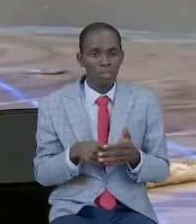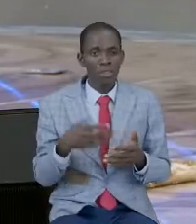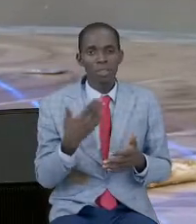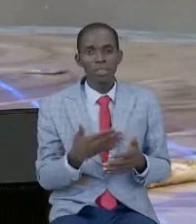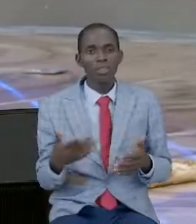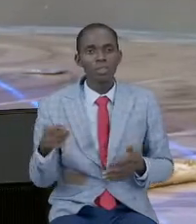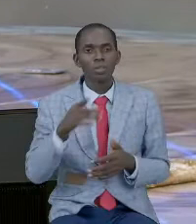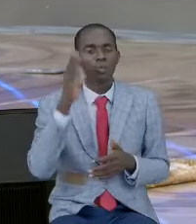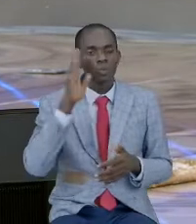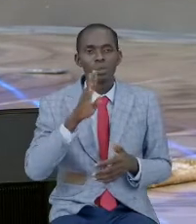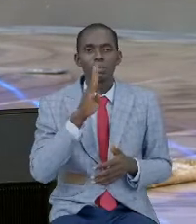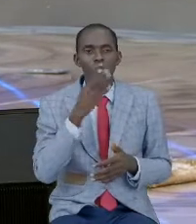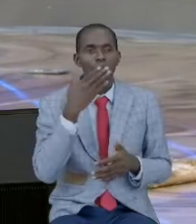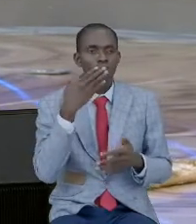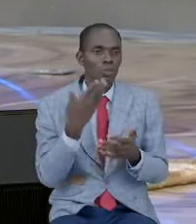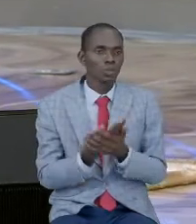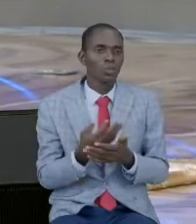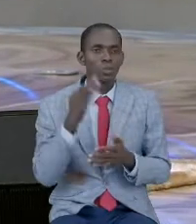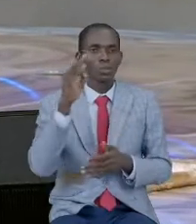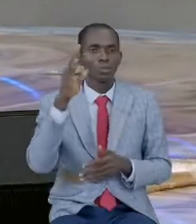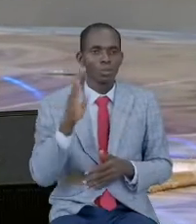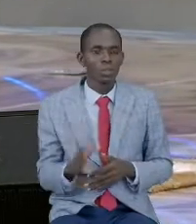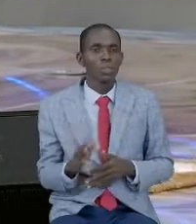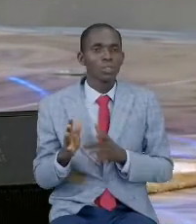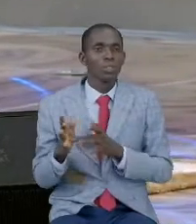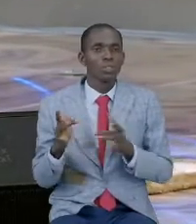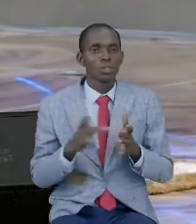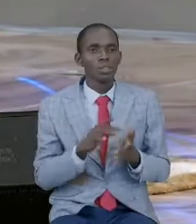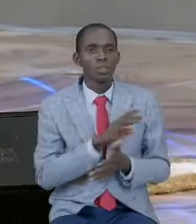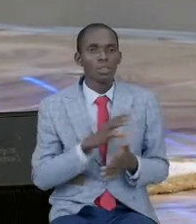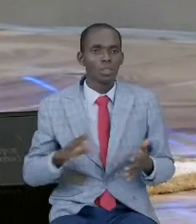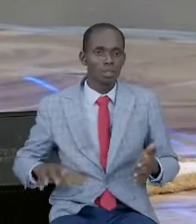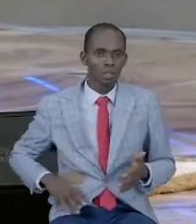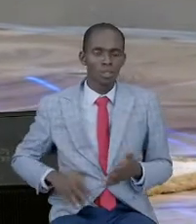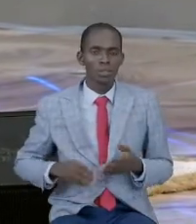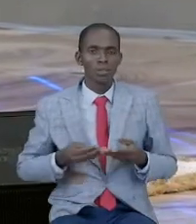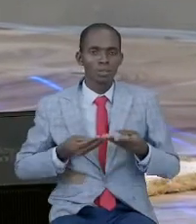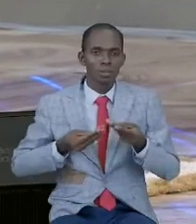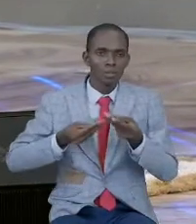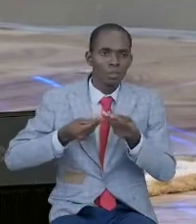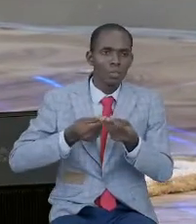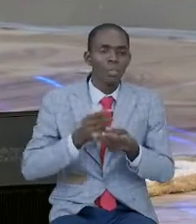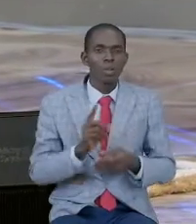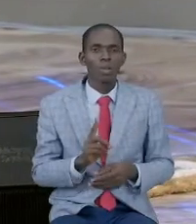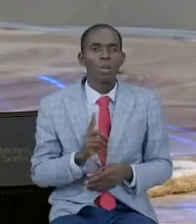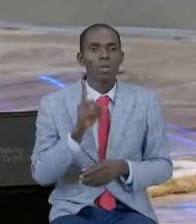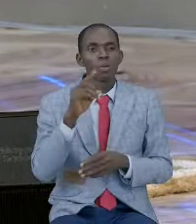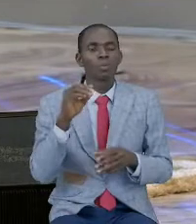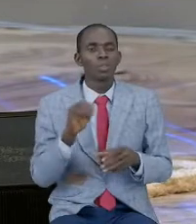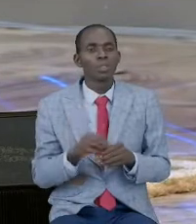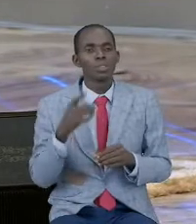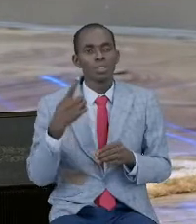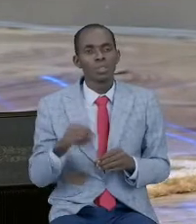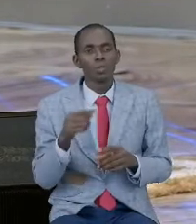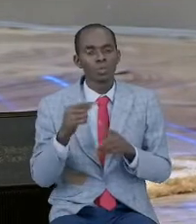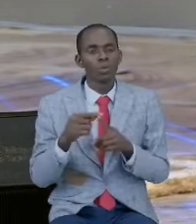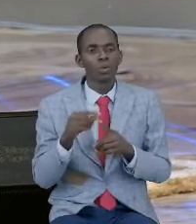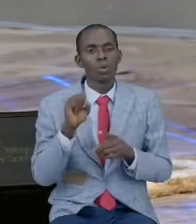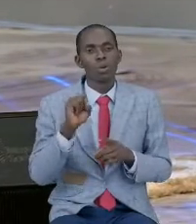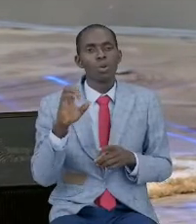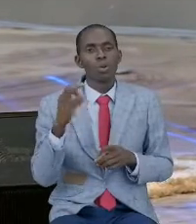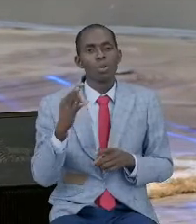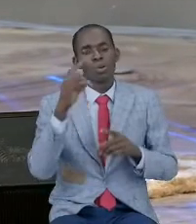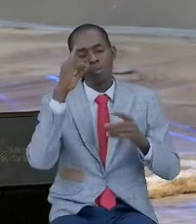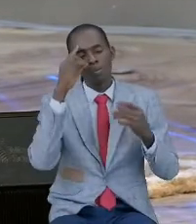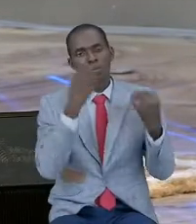good minister of Jesus Christ, nourished up in the words of faith and of